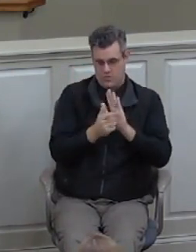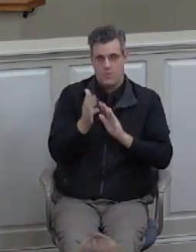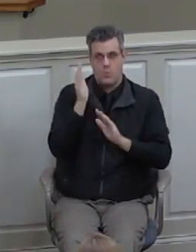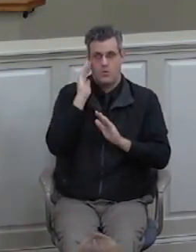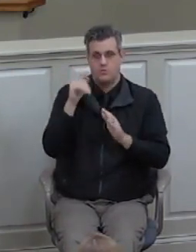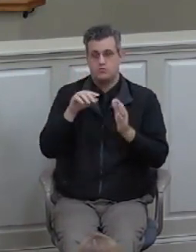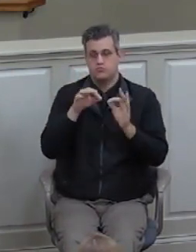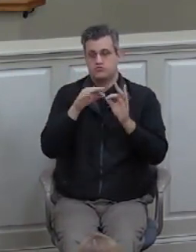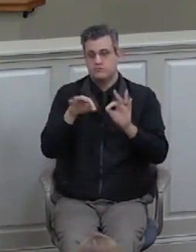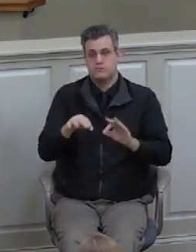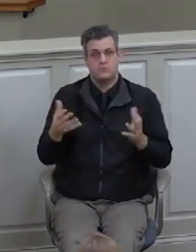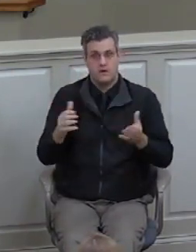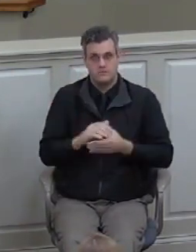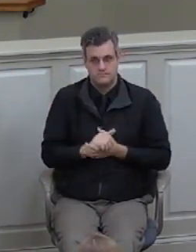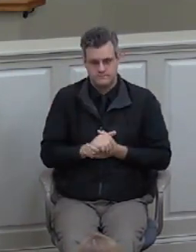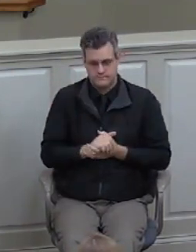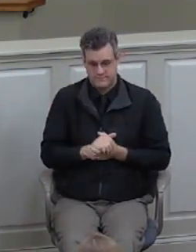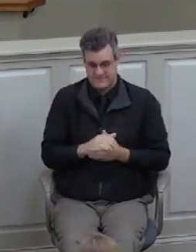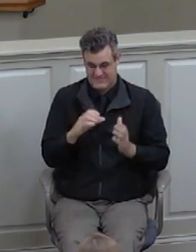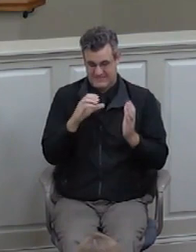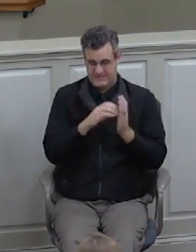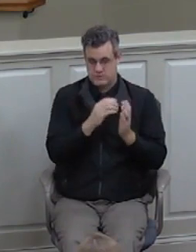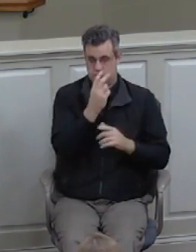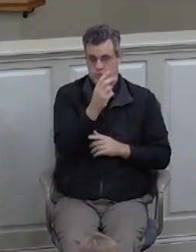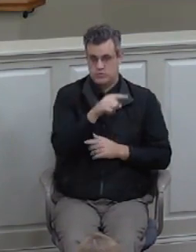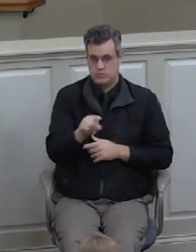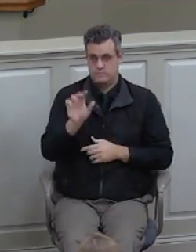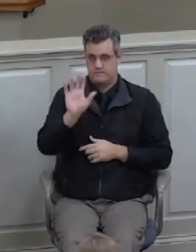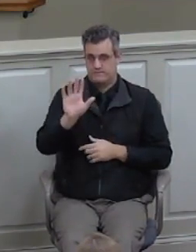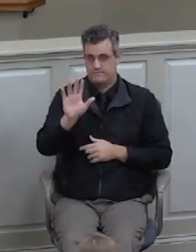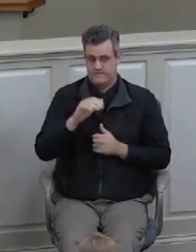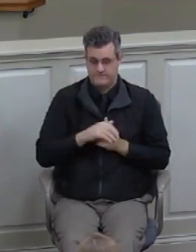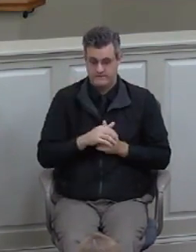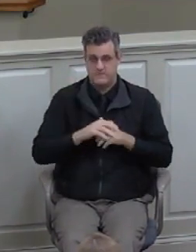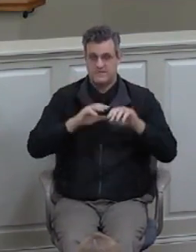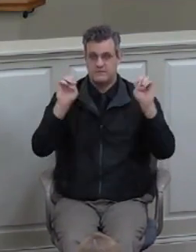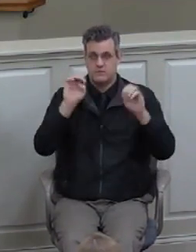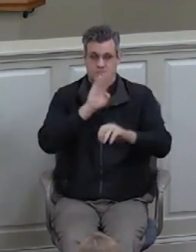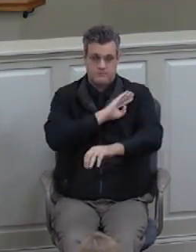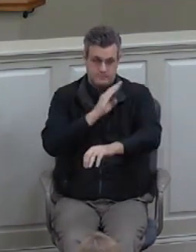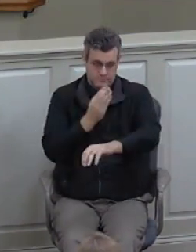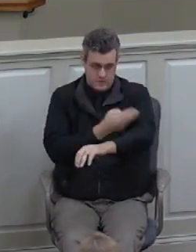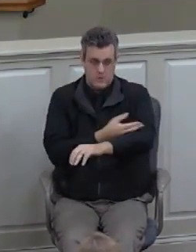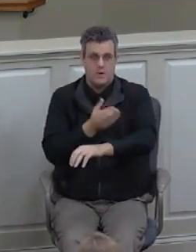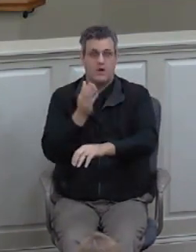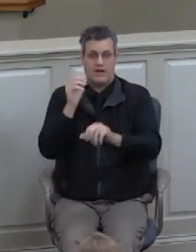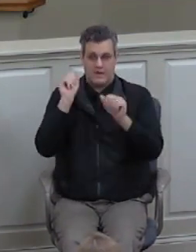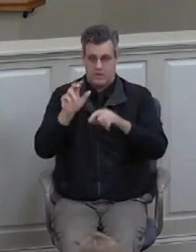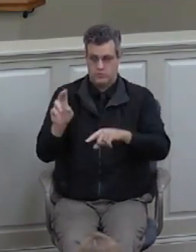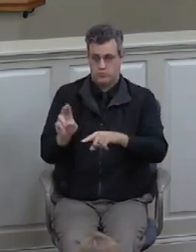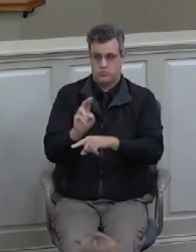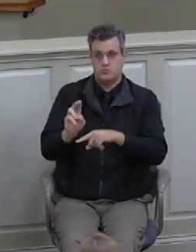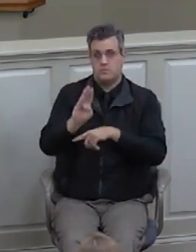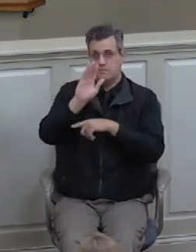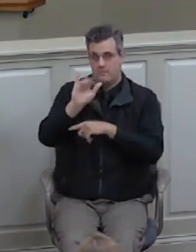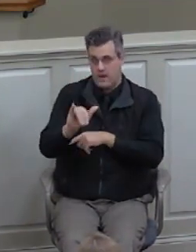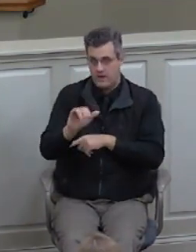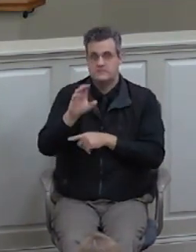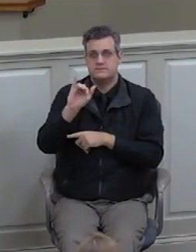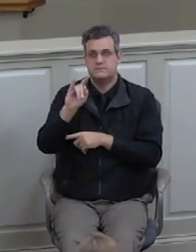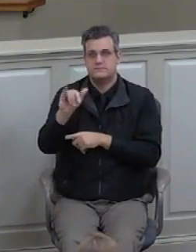follows. Section 2 through 5, emergency powers to be exercised by city